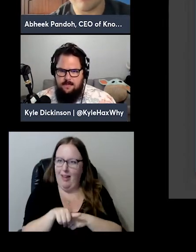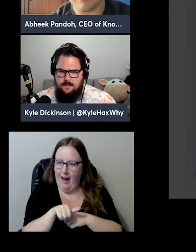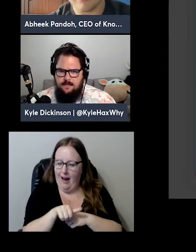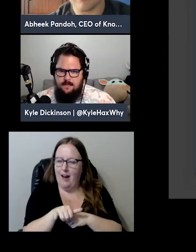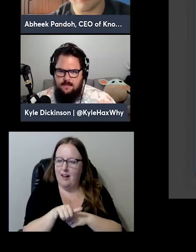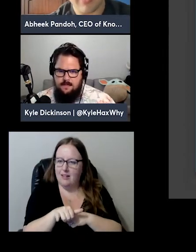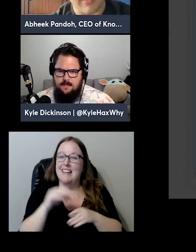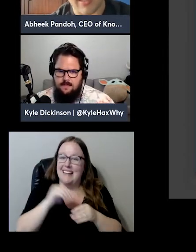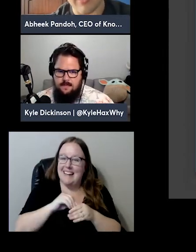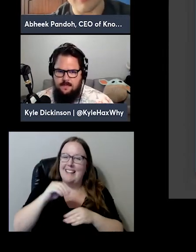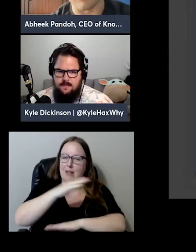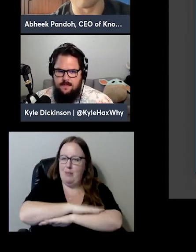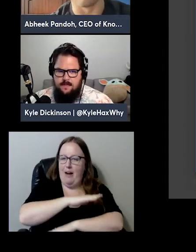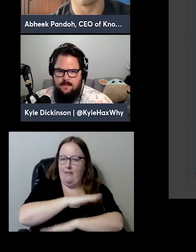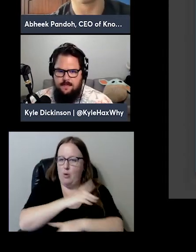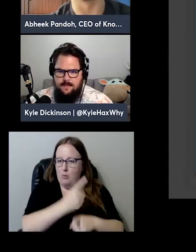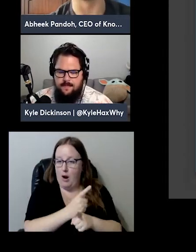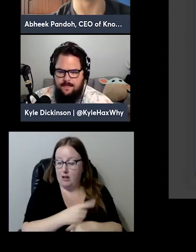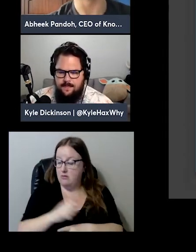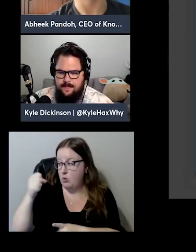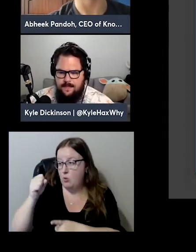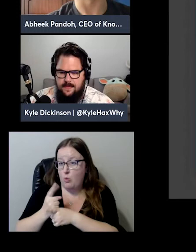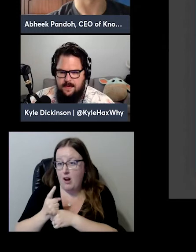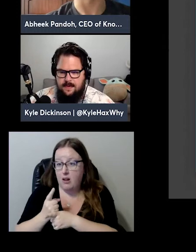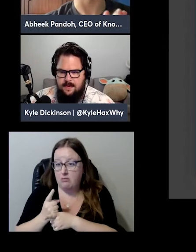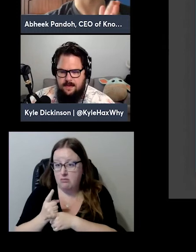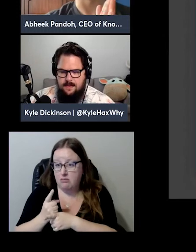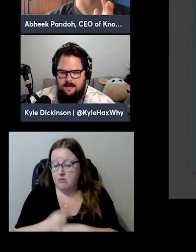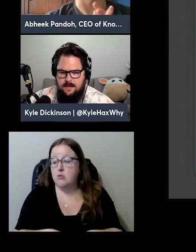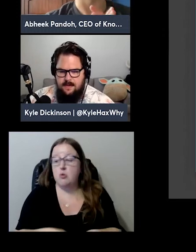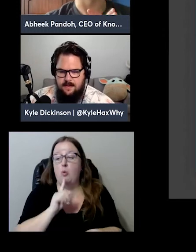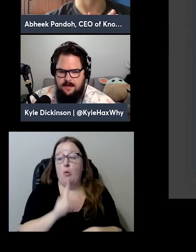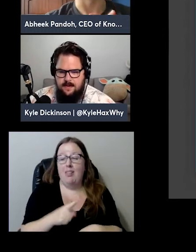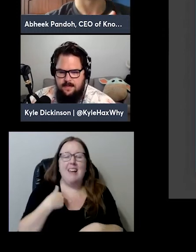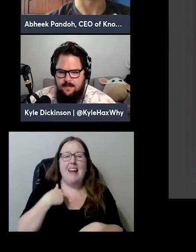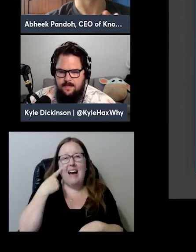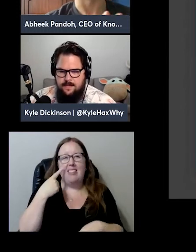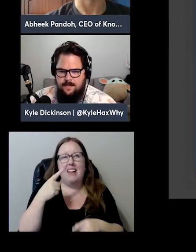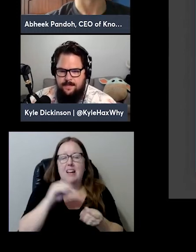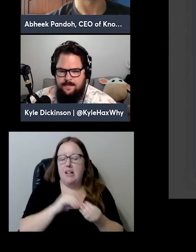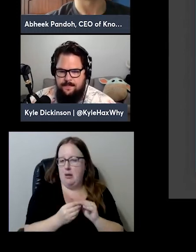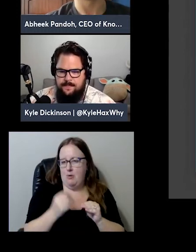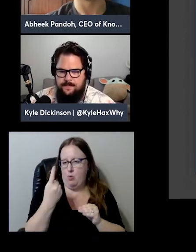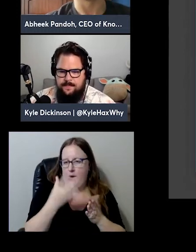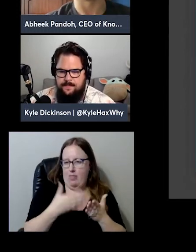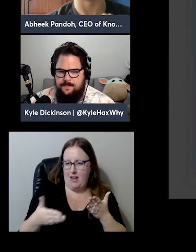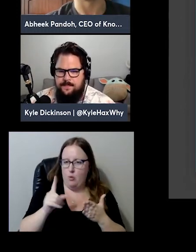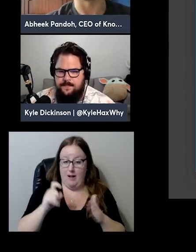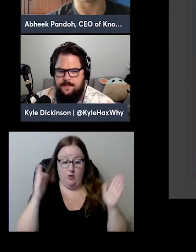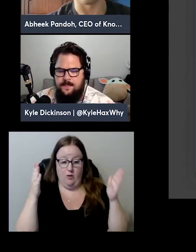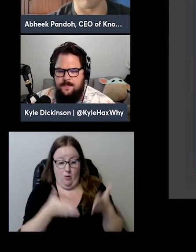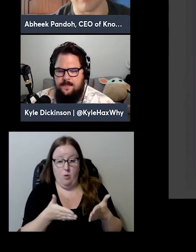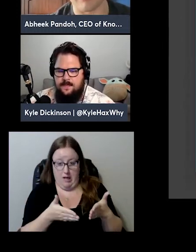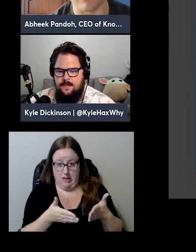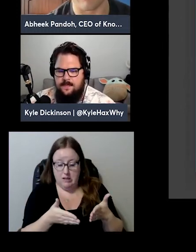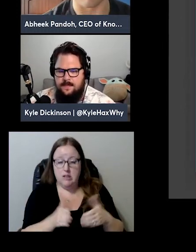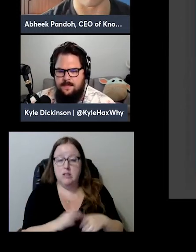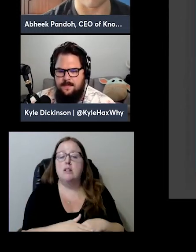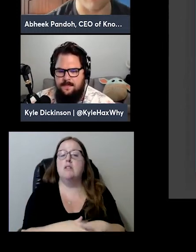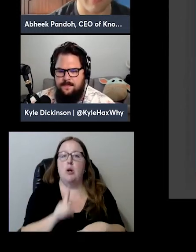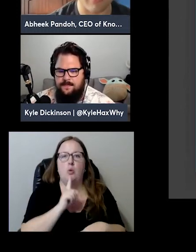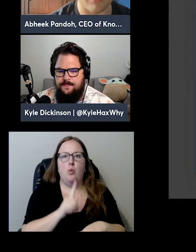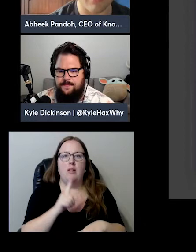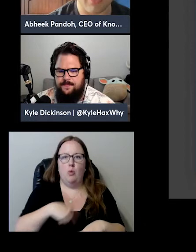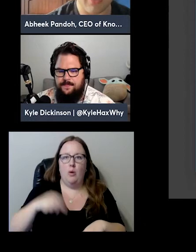platform. Yeah. So really, I think the number one thing that we had to focus on, and something that we realized, as